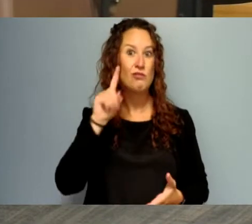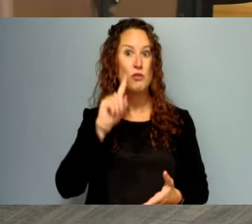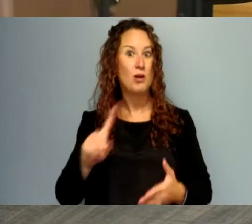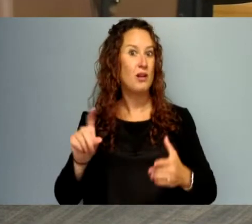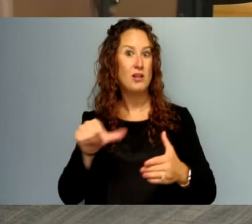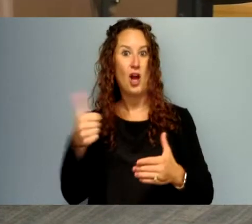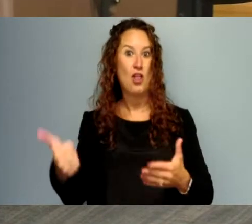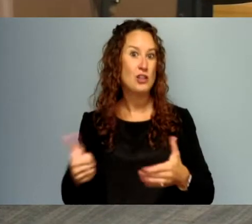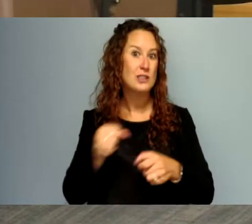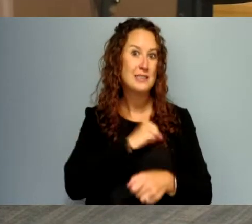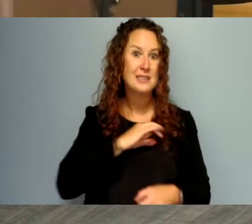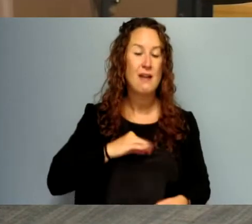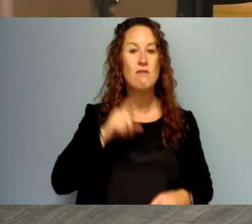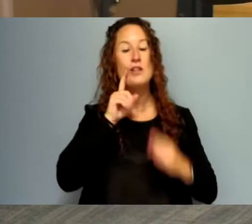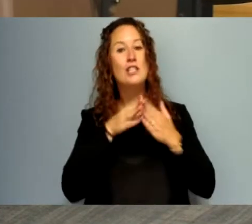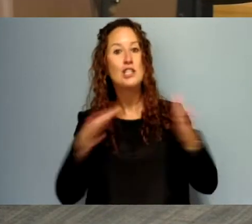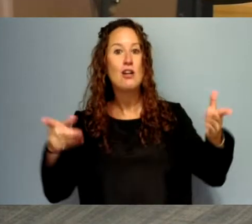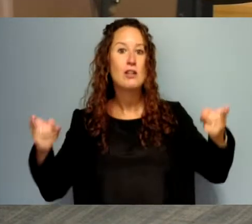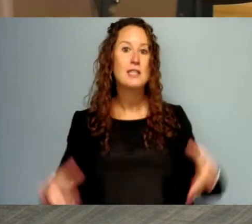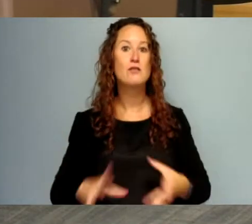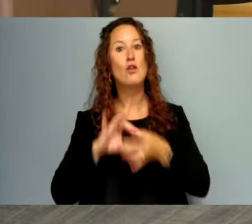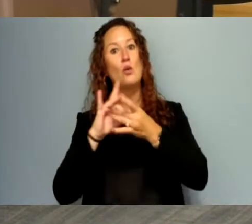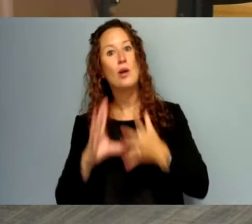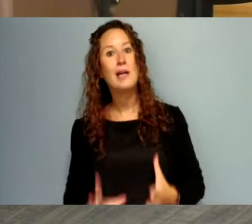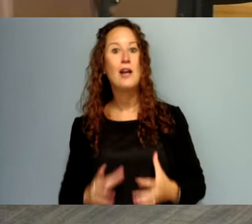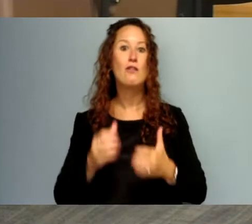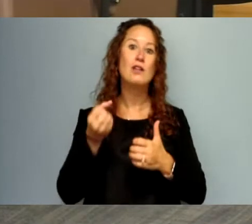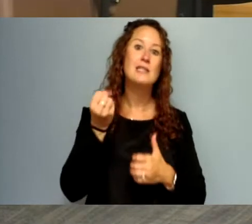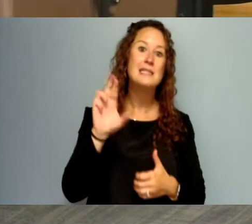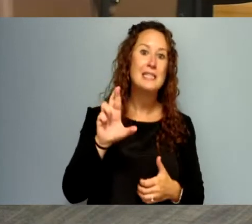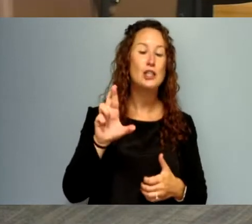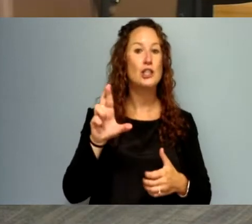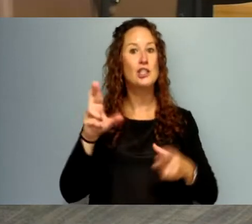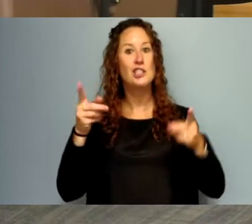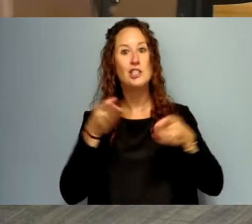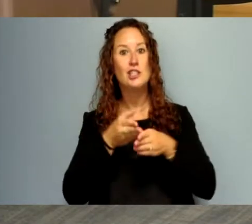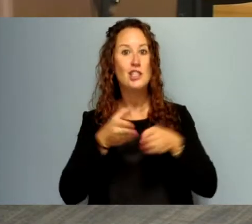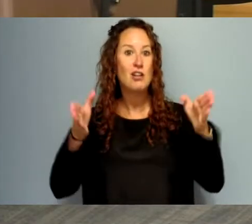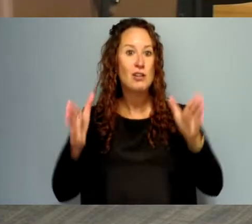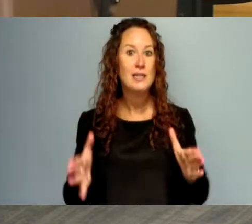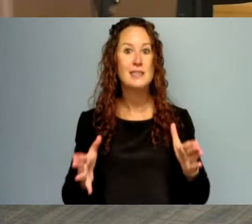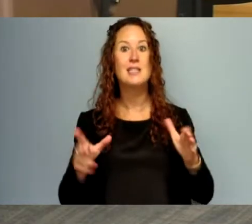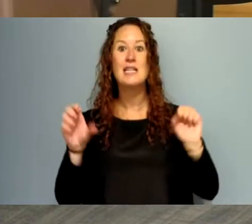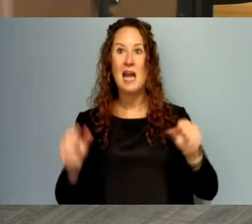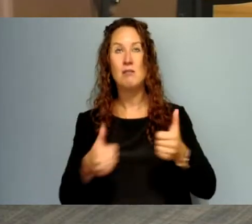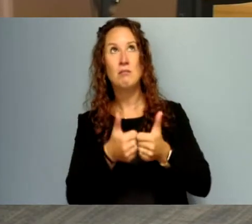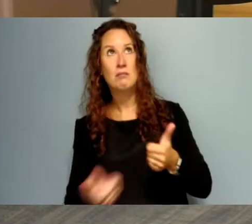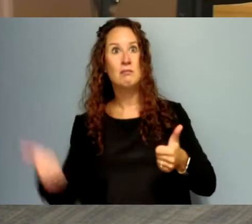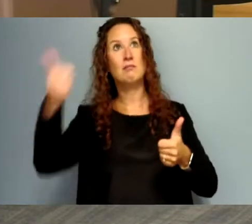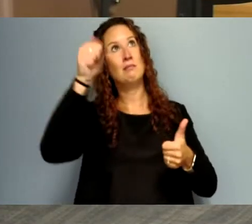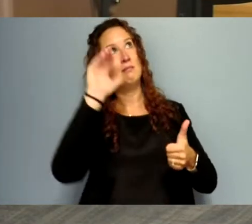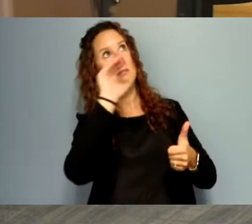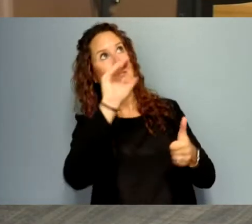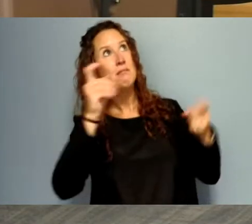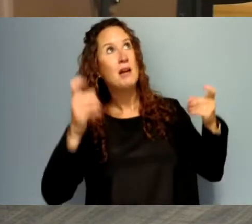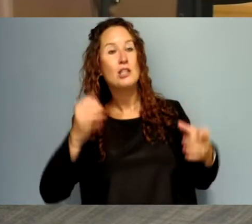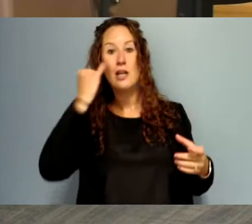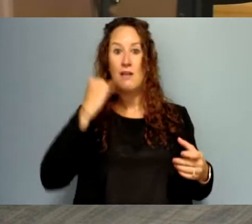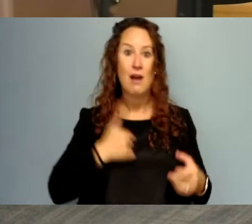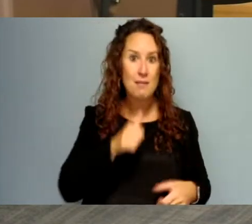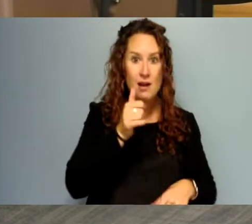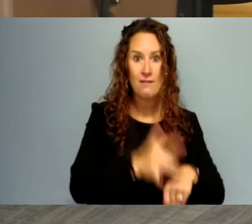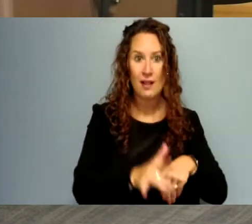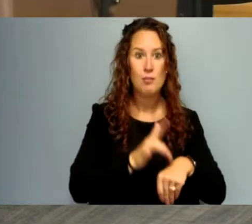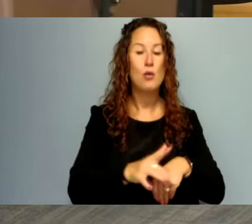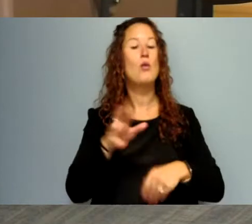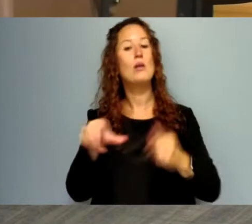the generalists, the coordinator, and the senior generalists to be able to go to the HR managers. Like I said, if I'm not available or